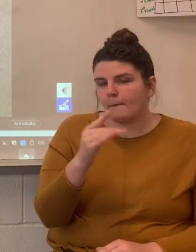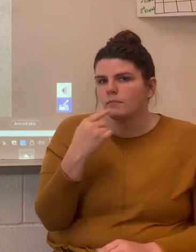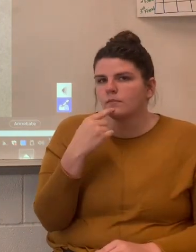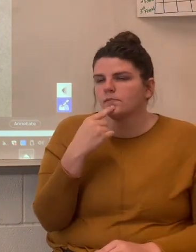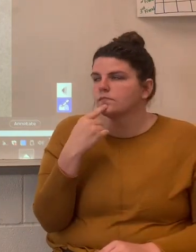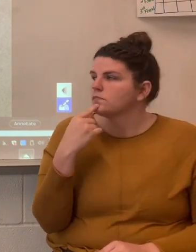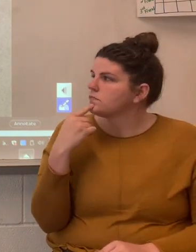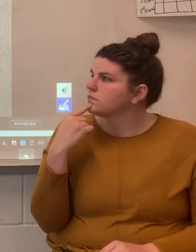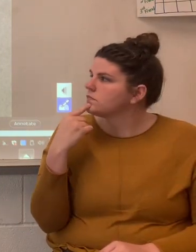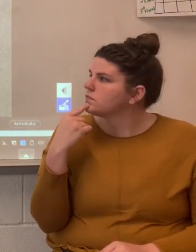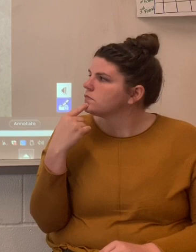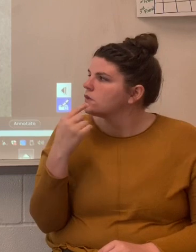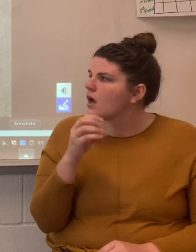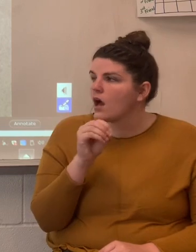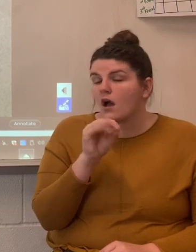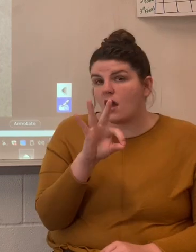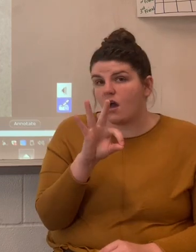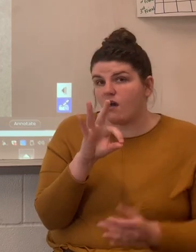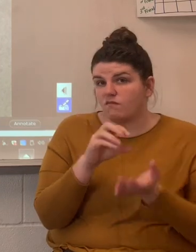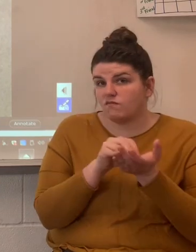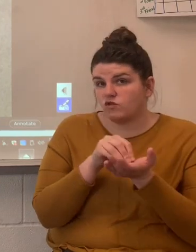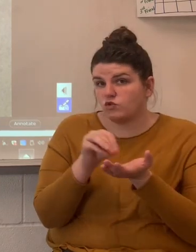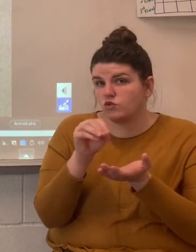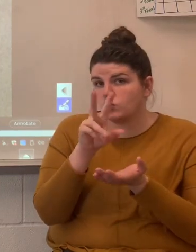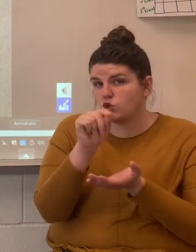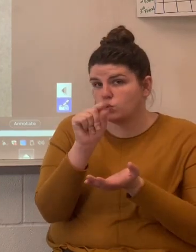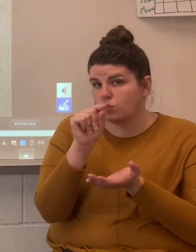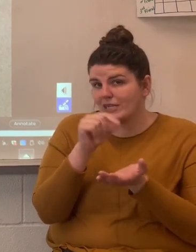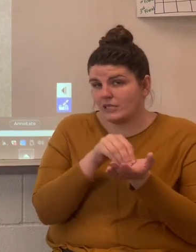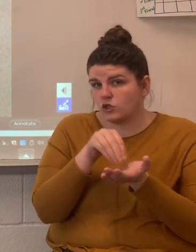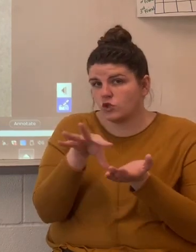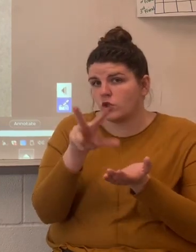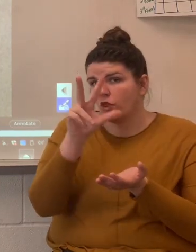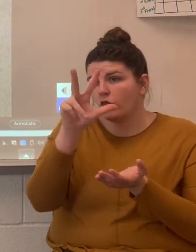says of the 20 students,